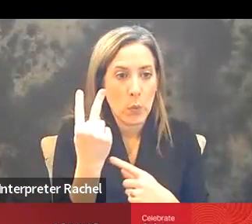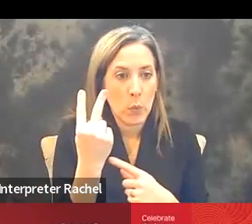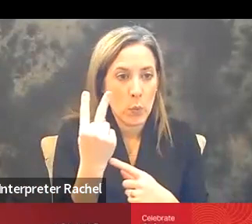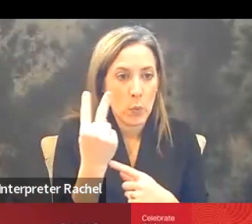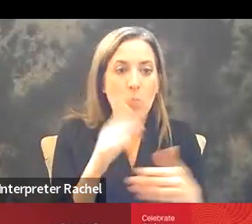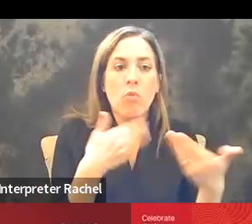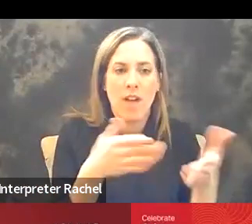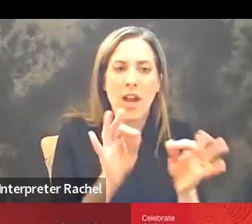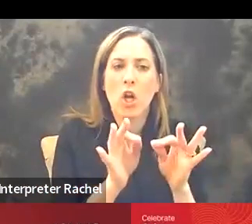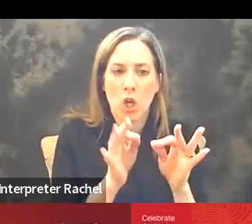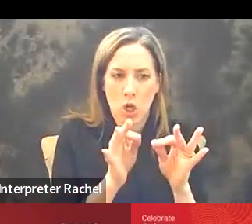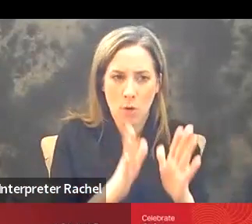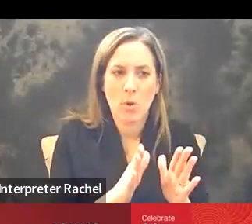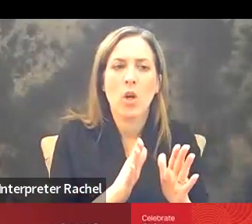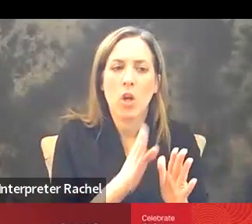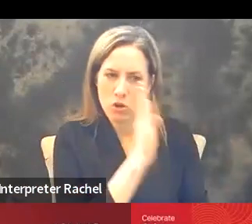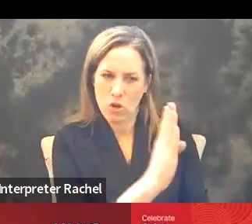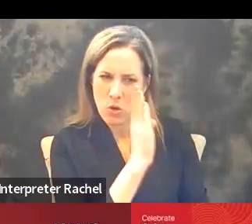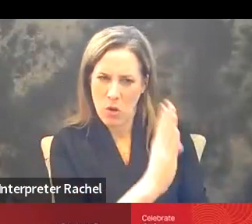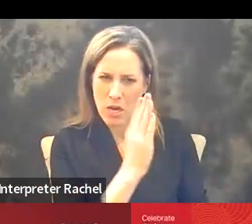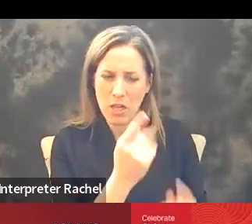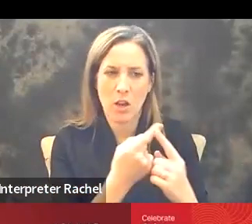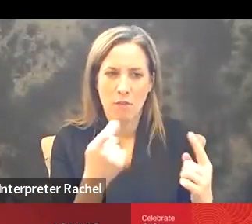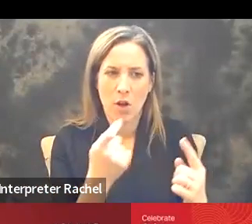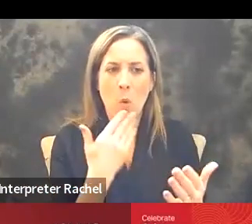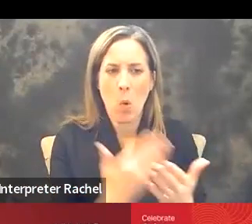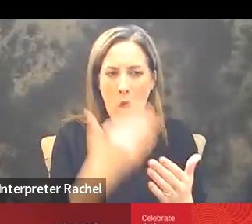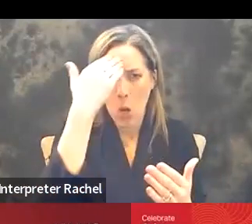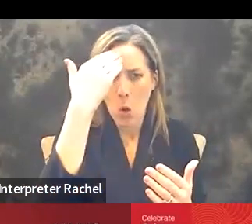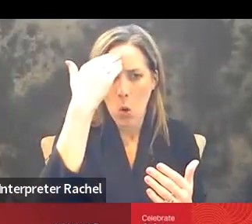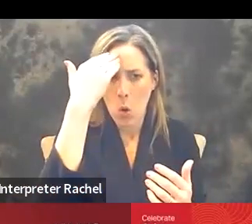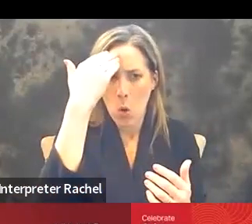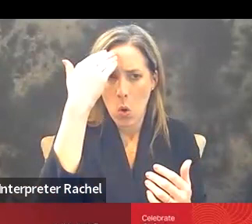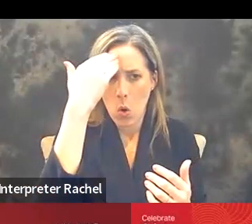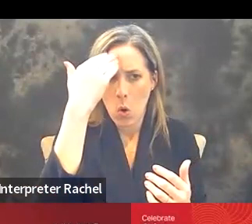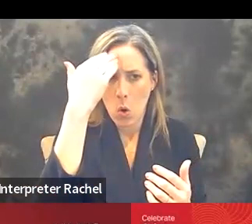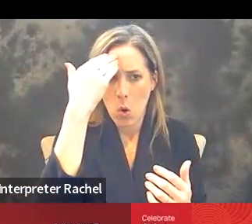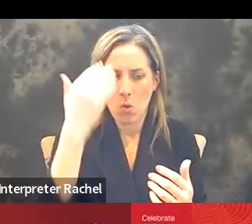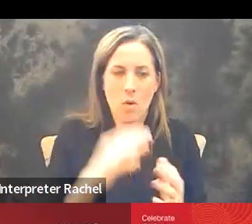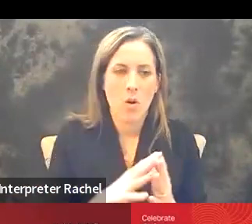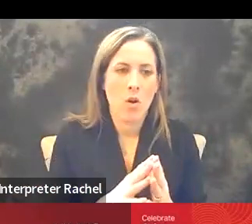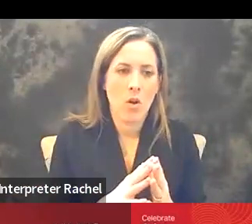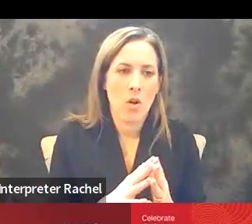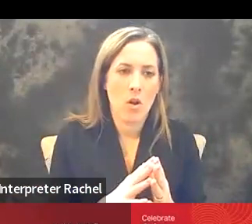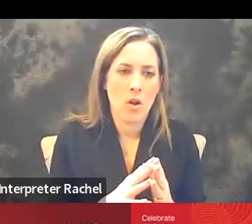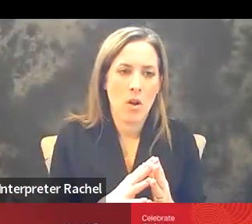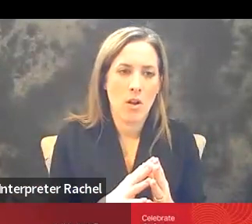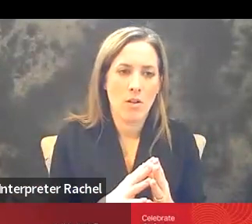provide interpreters directly from a very well-known, I guess I can't do